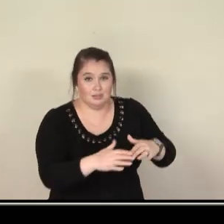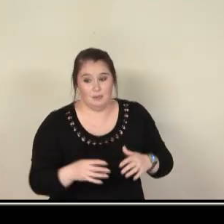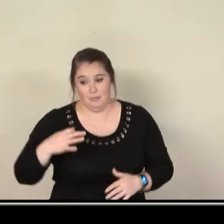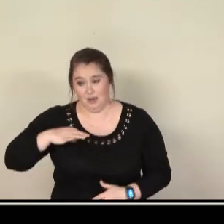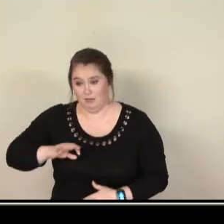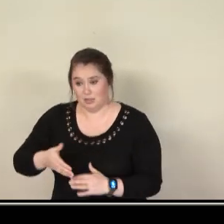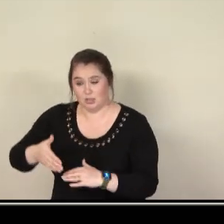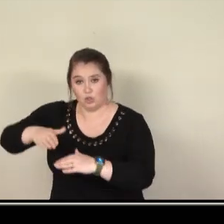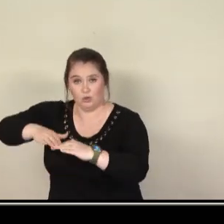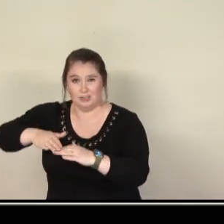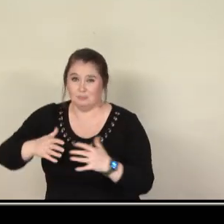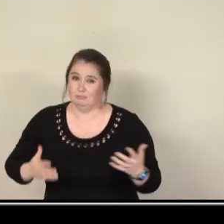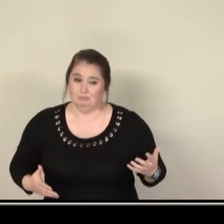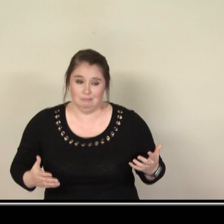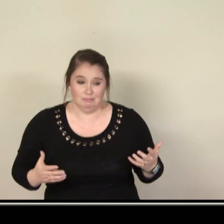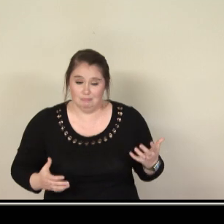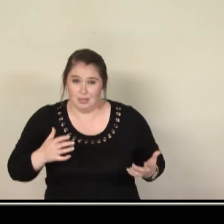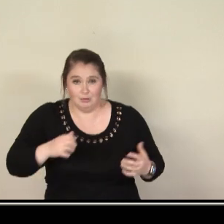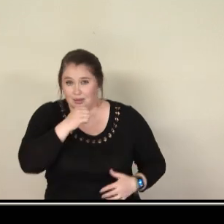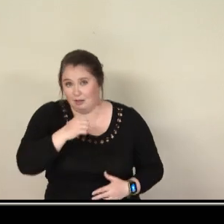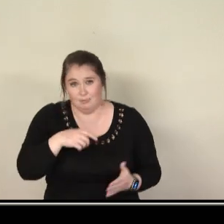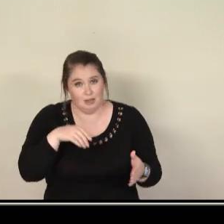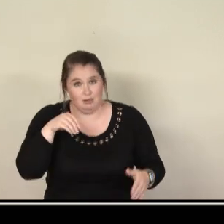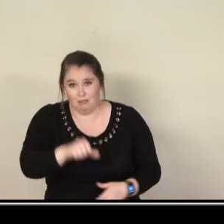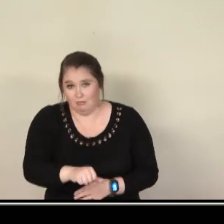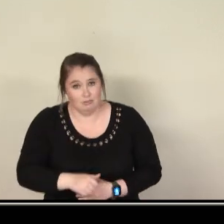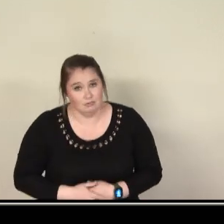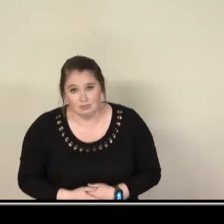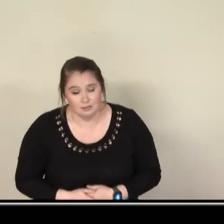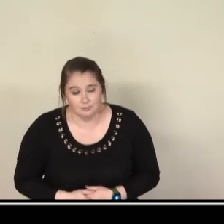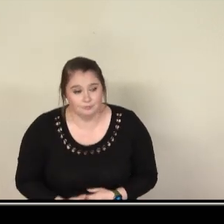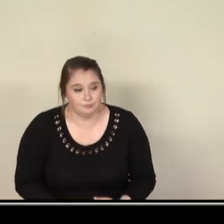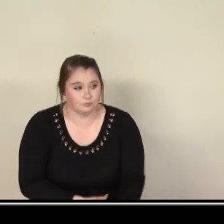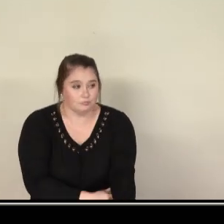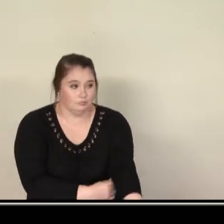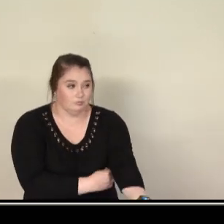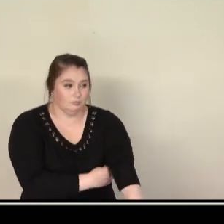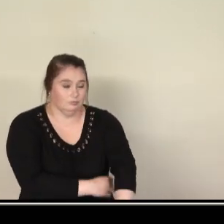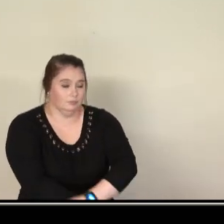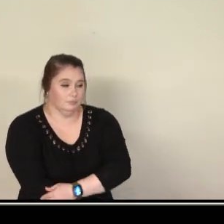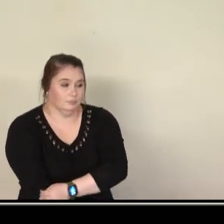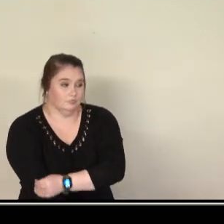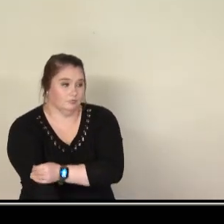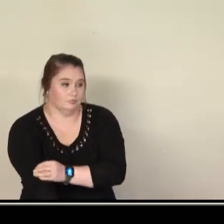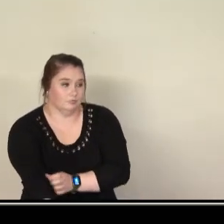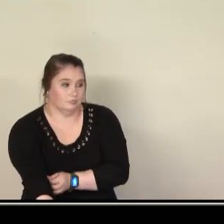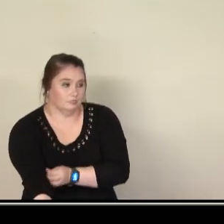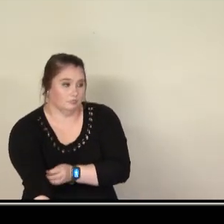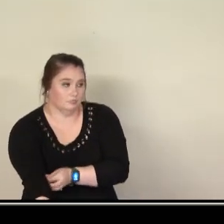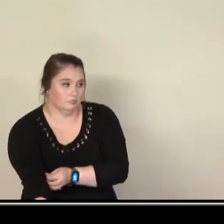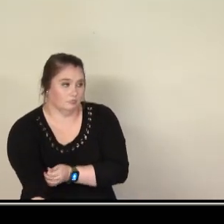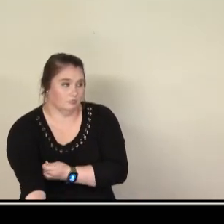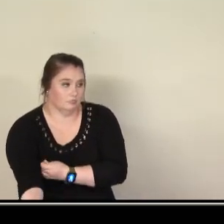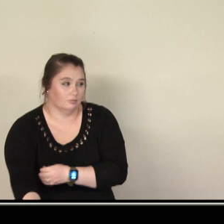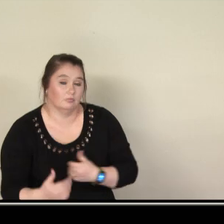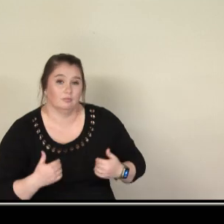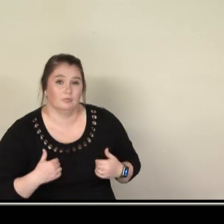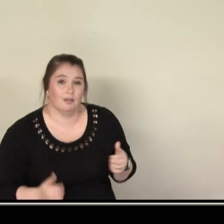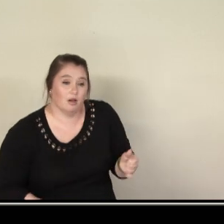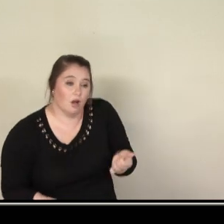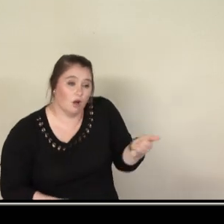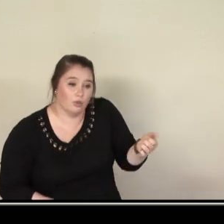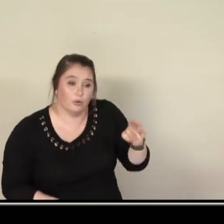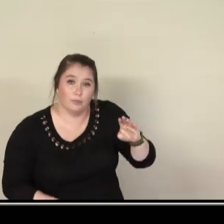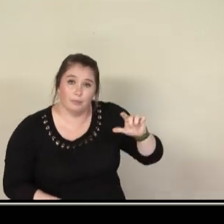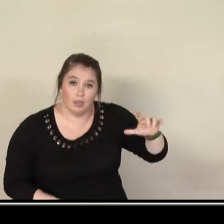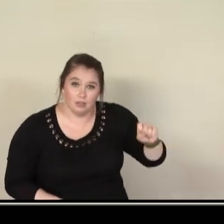things like that that we might need to do at this point. So then I've listed some other bills that we kind of